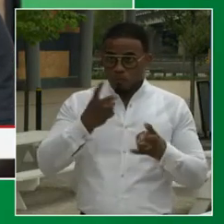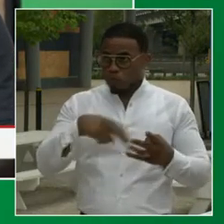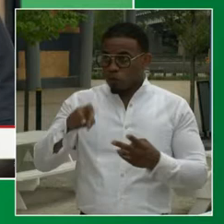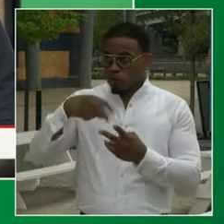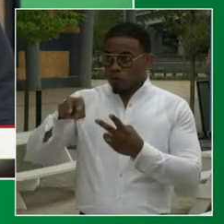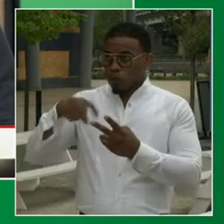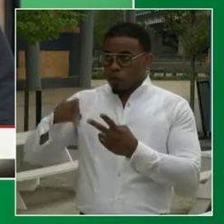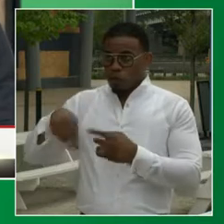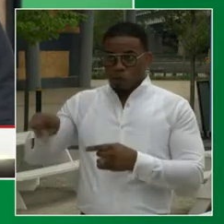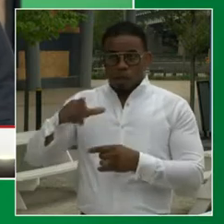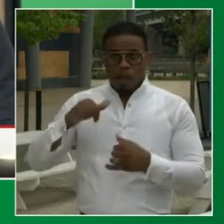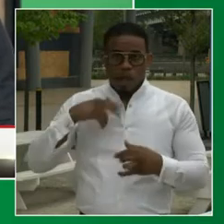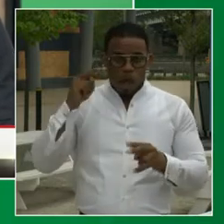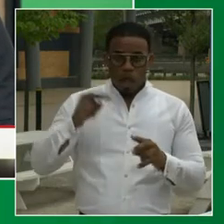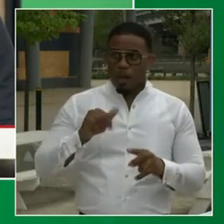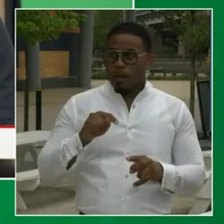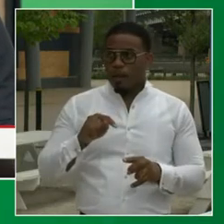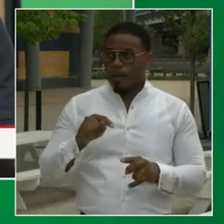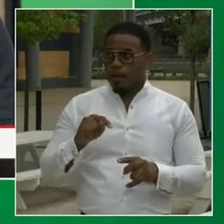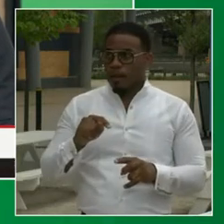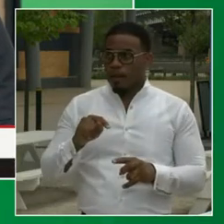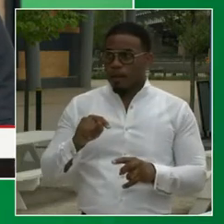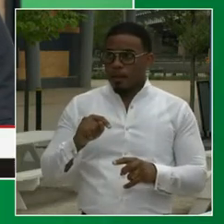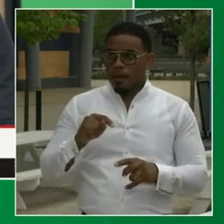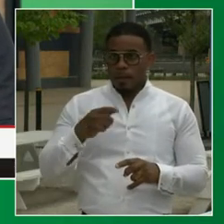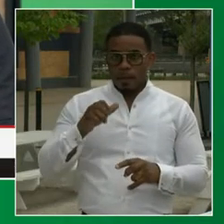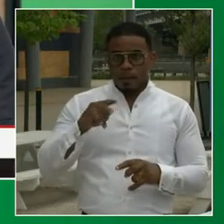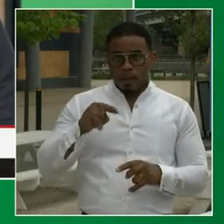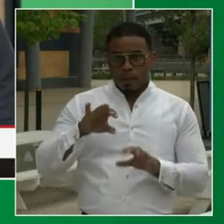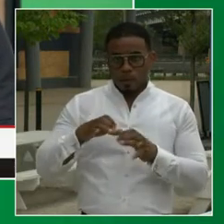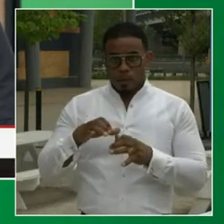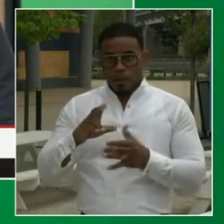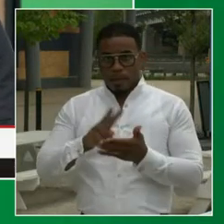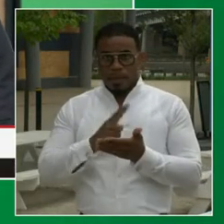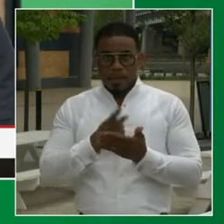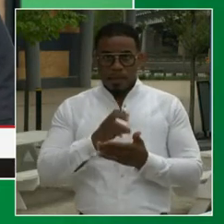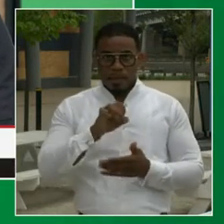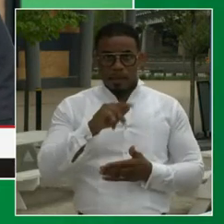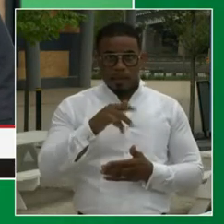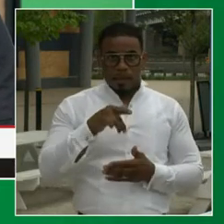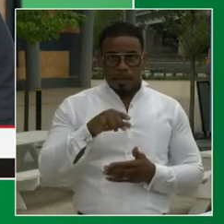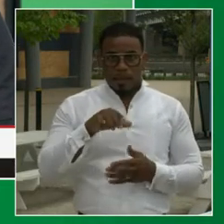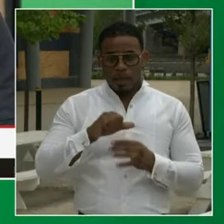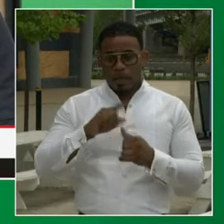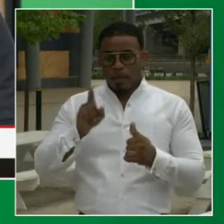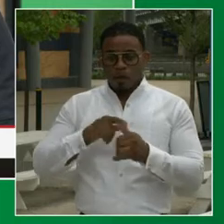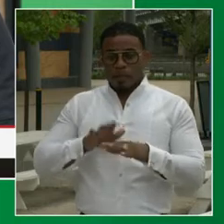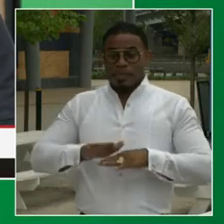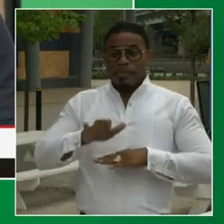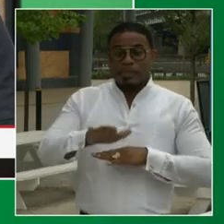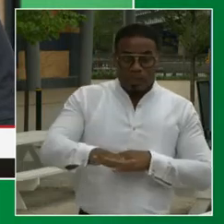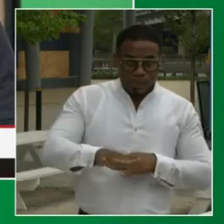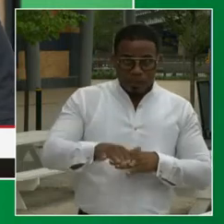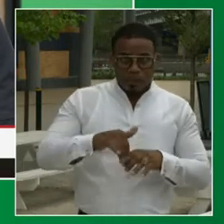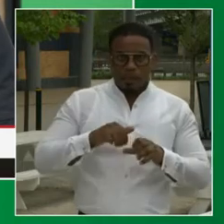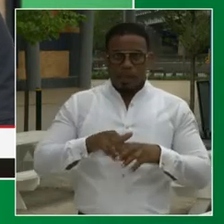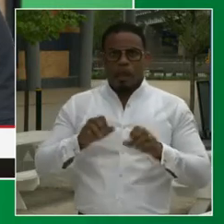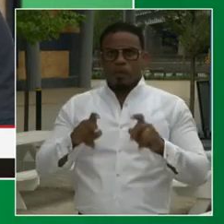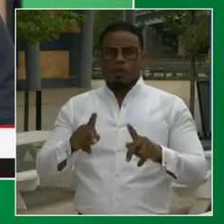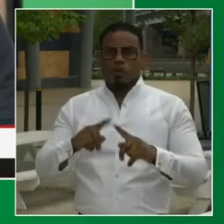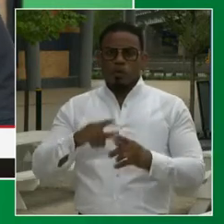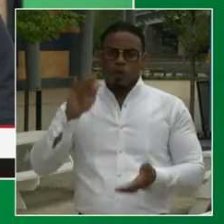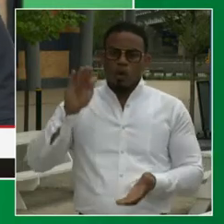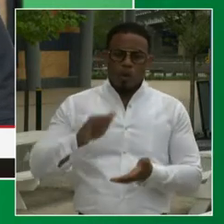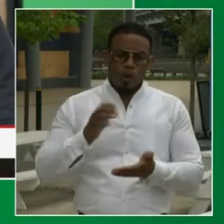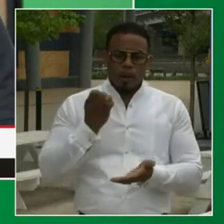transition over to them. So I look at the Gaston Group and Kitchen Savages as the first step and the opportunity to